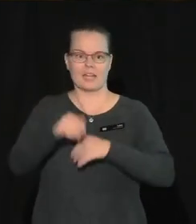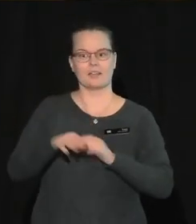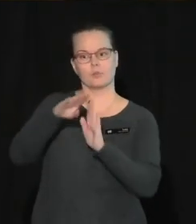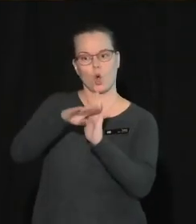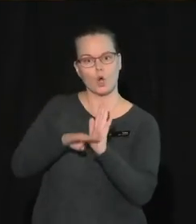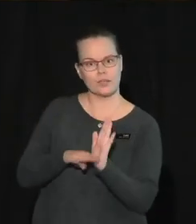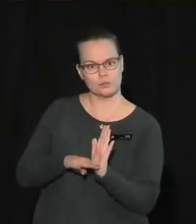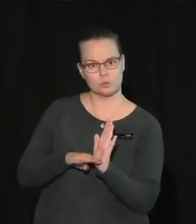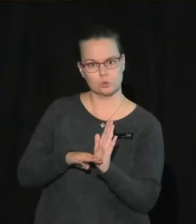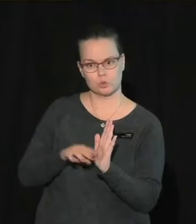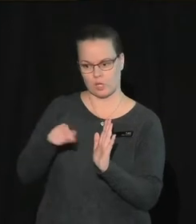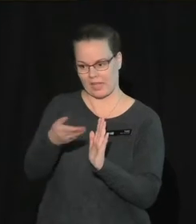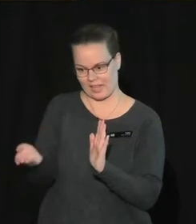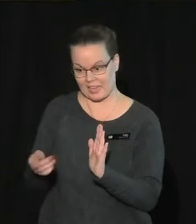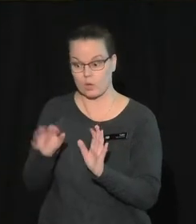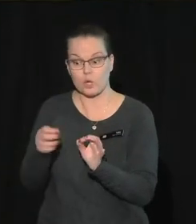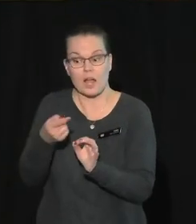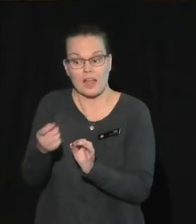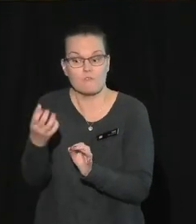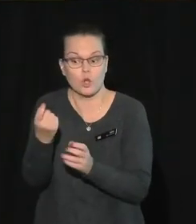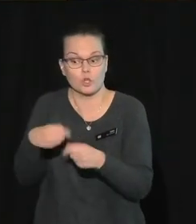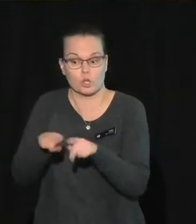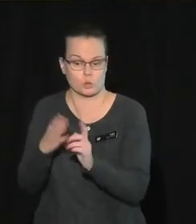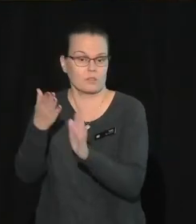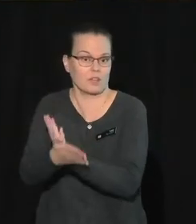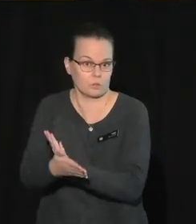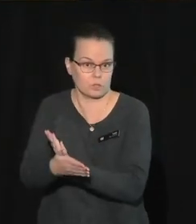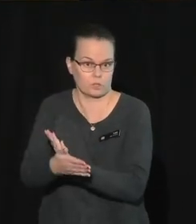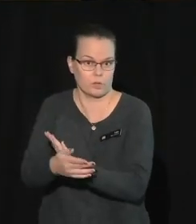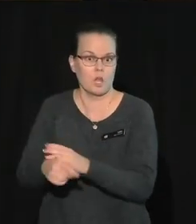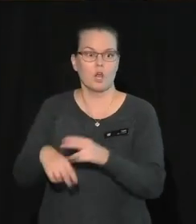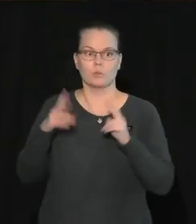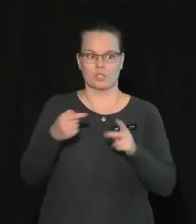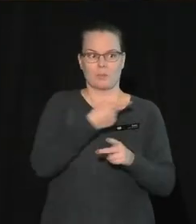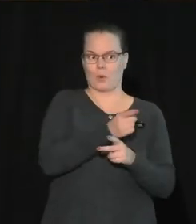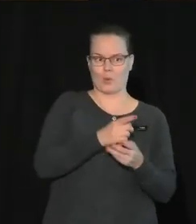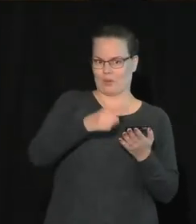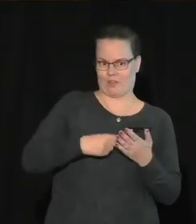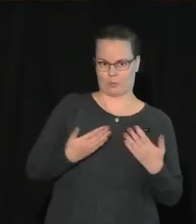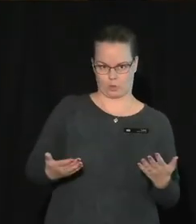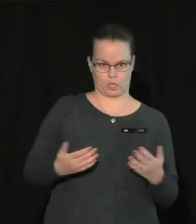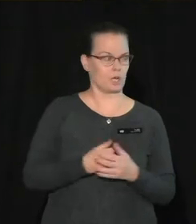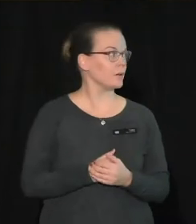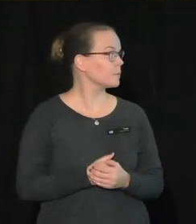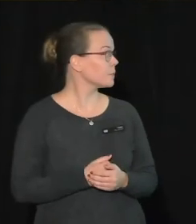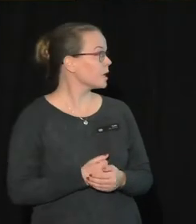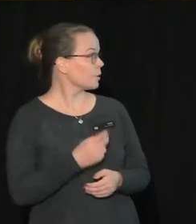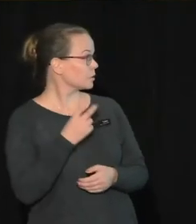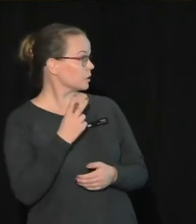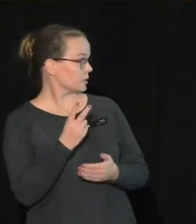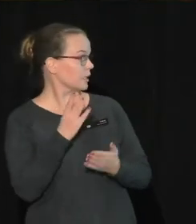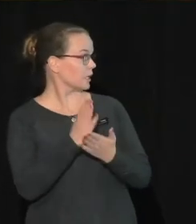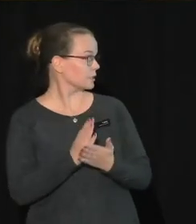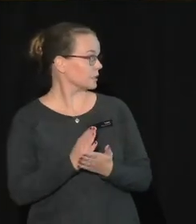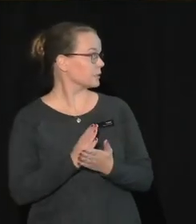them to comply with accessibility. The directive also contains two safeguards, one